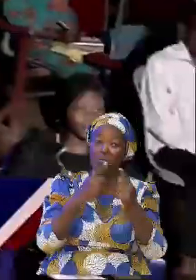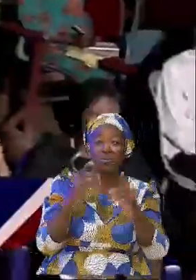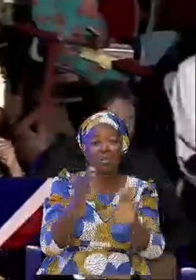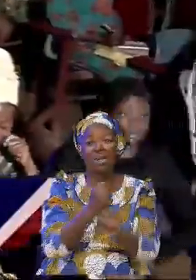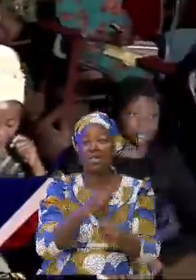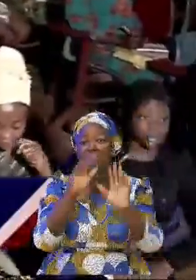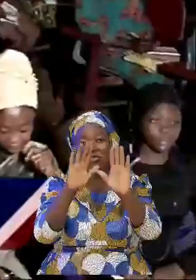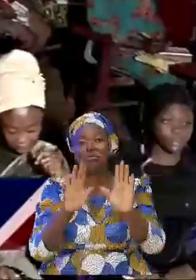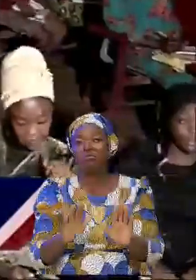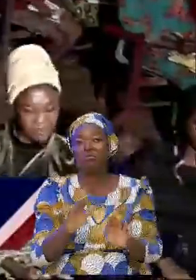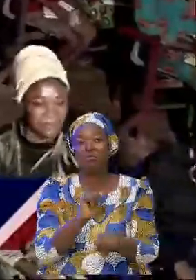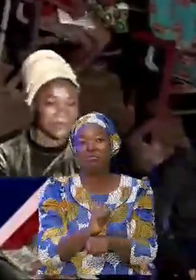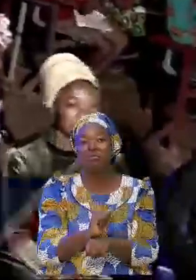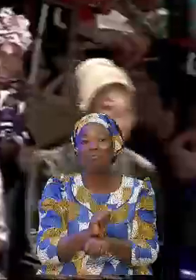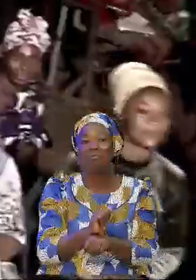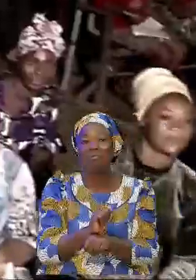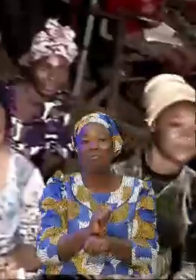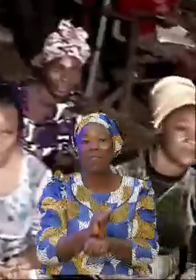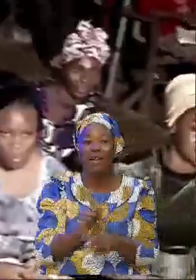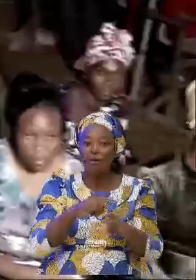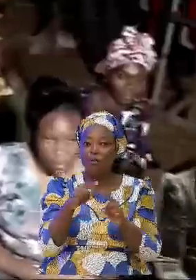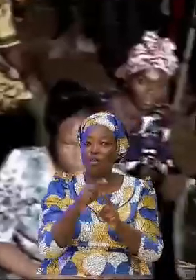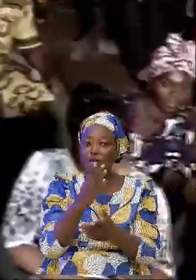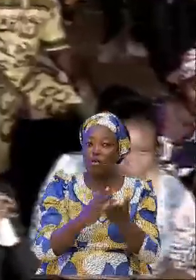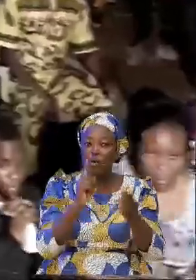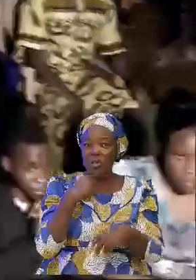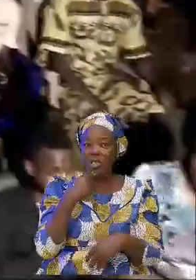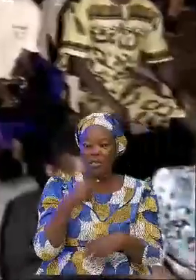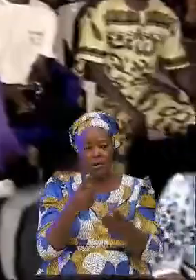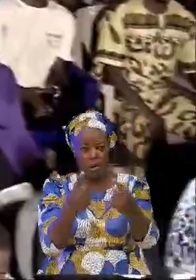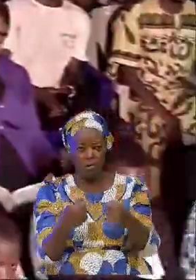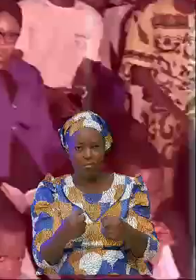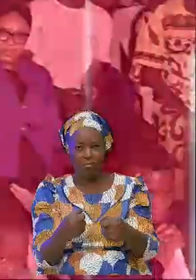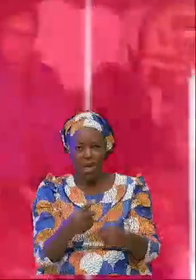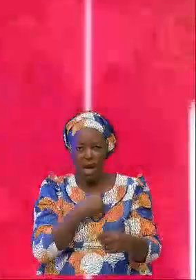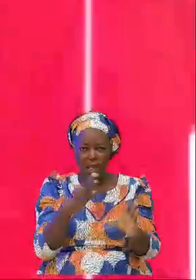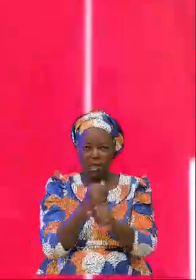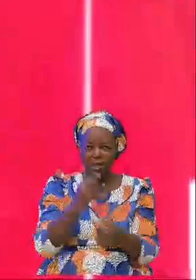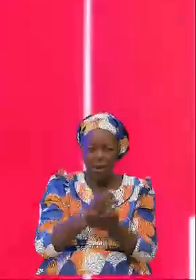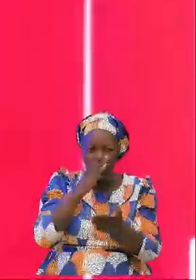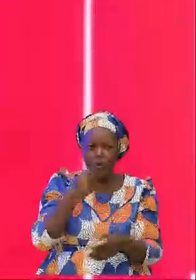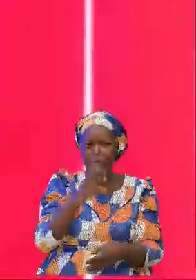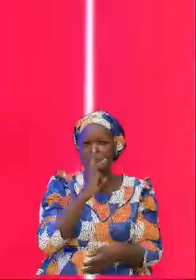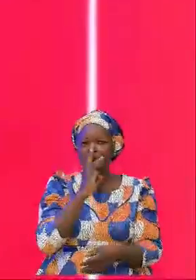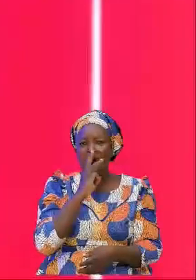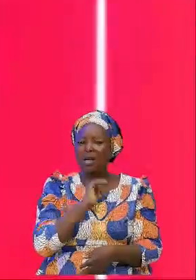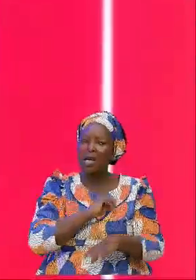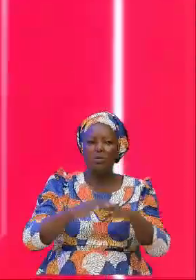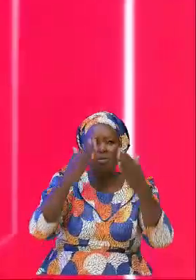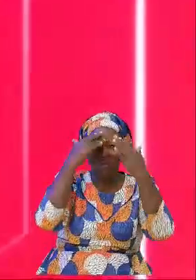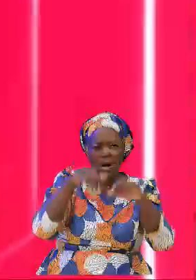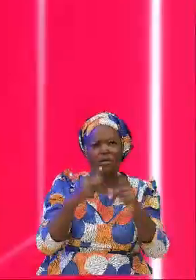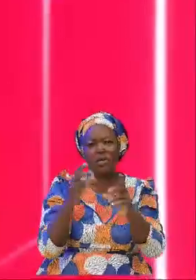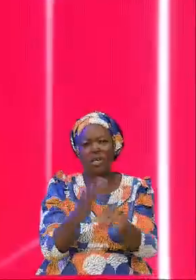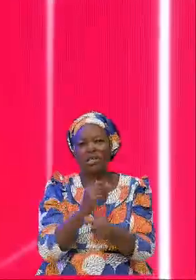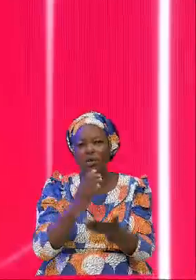You know, some people say, I don't know how to get a miracle. When somebody says,